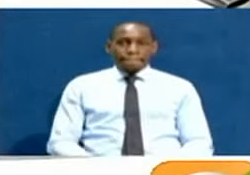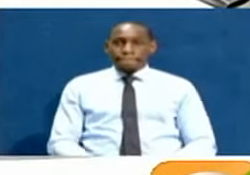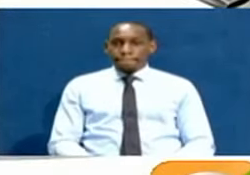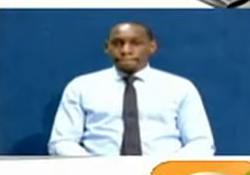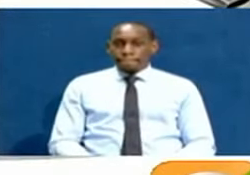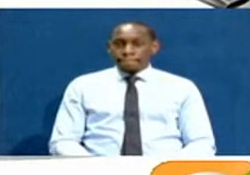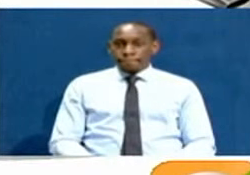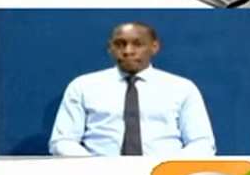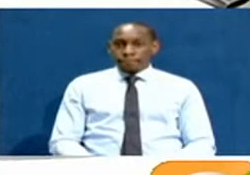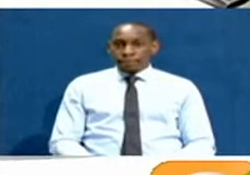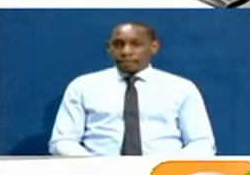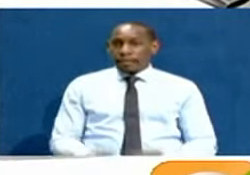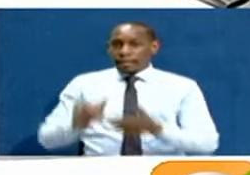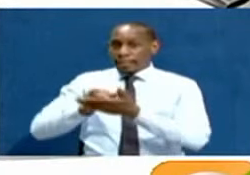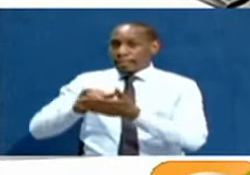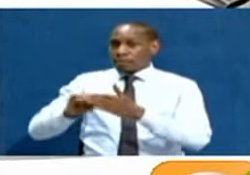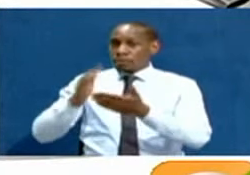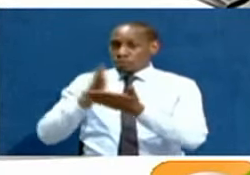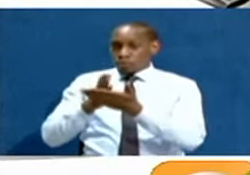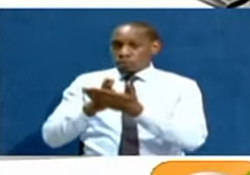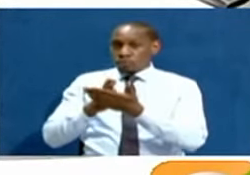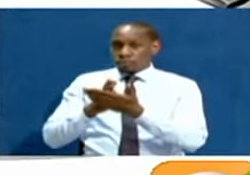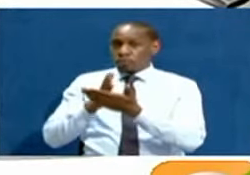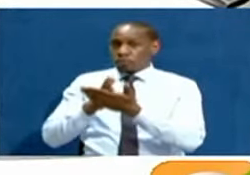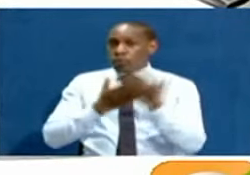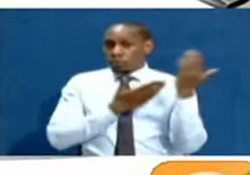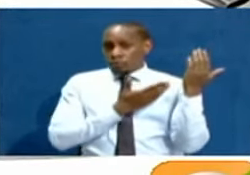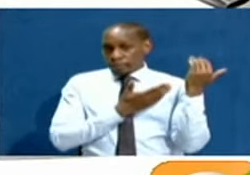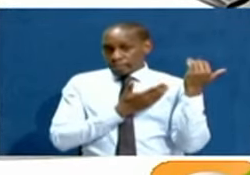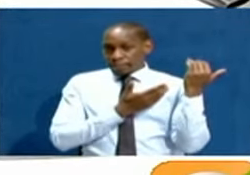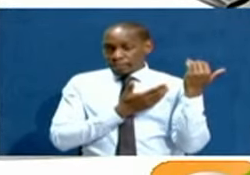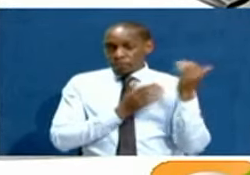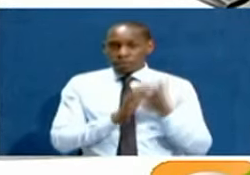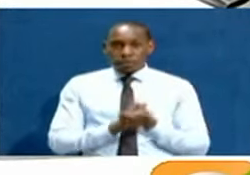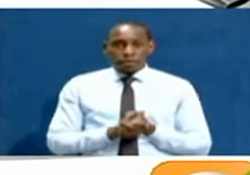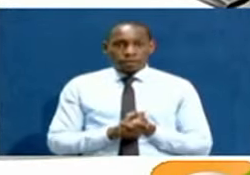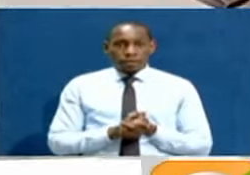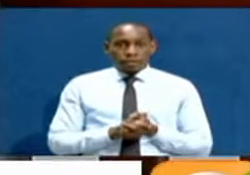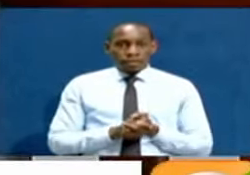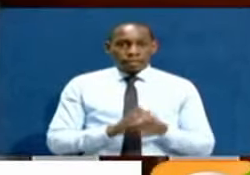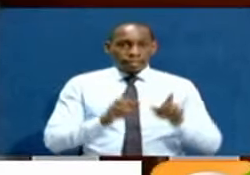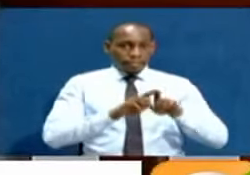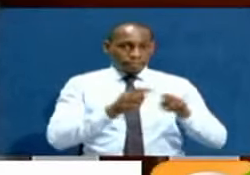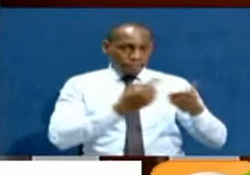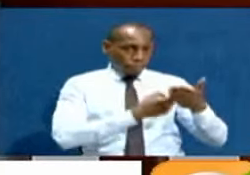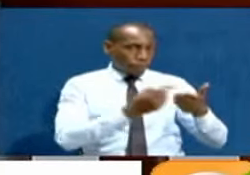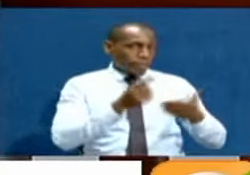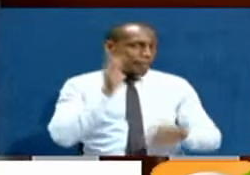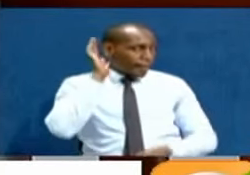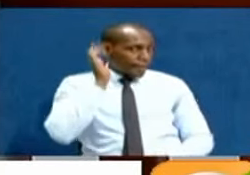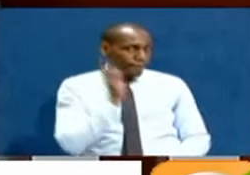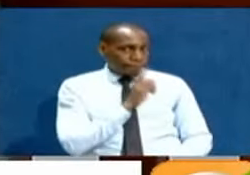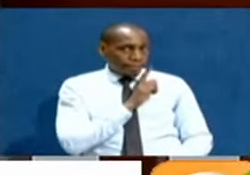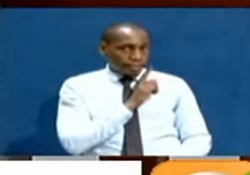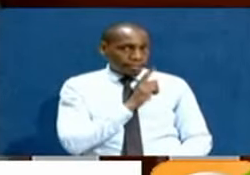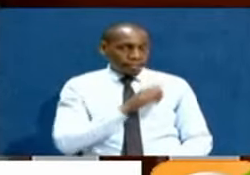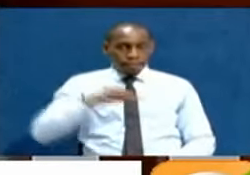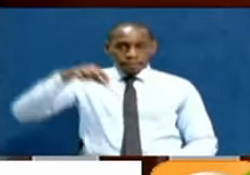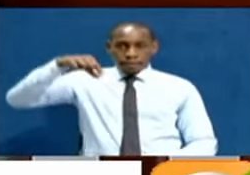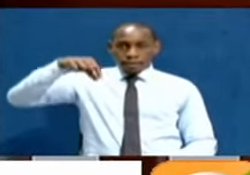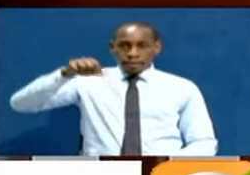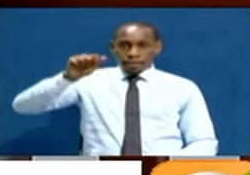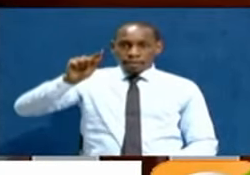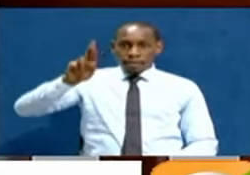You weren't being a pessimist. You were actually being a realist. Well, even just this week, I heard that Qatar Airlines